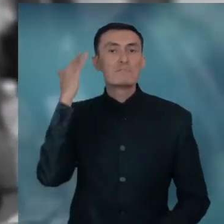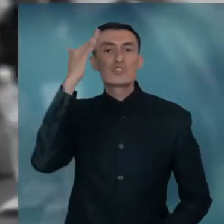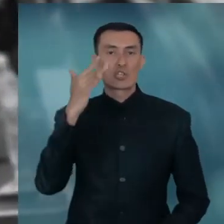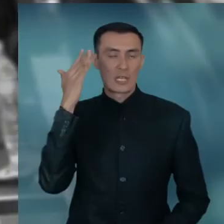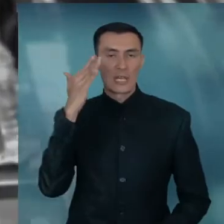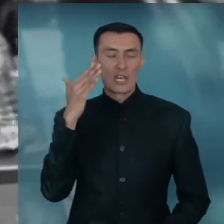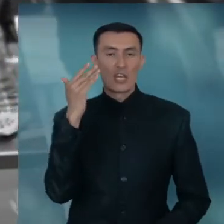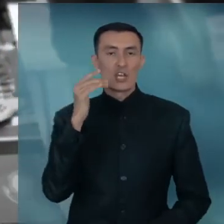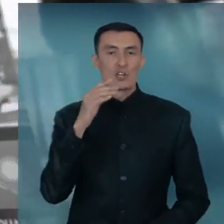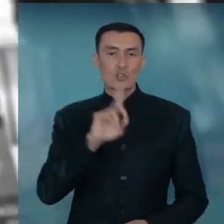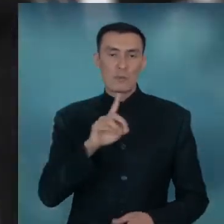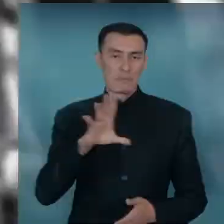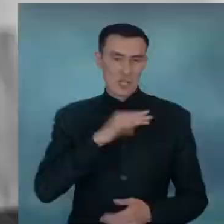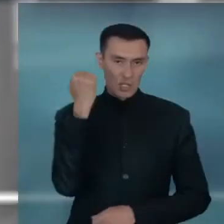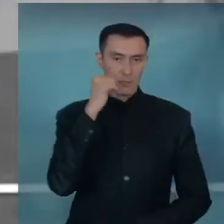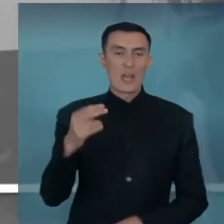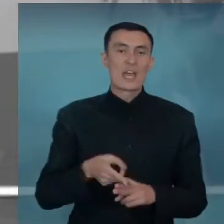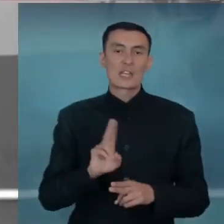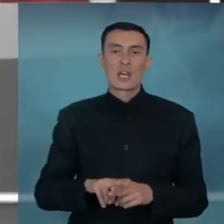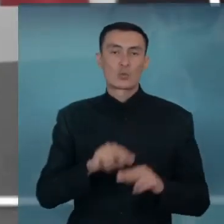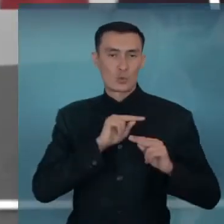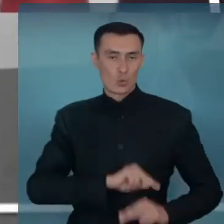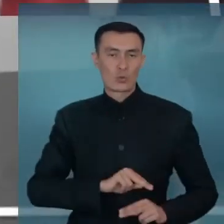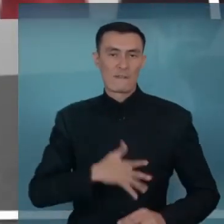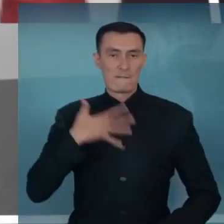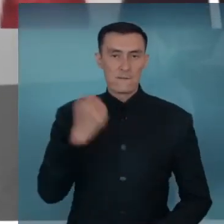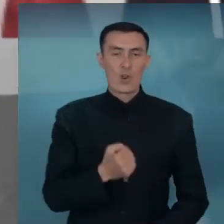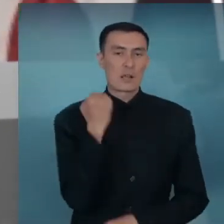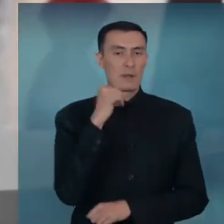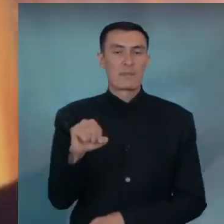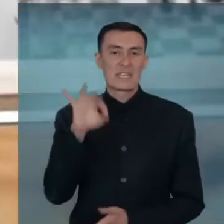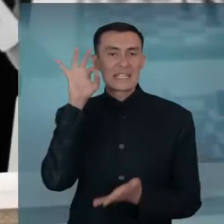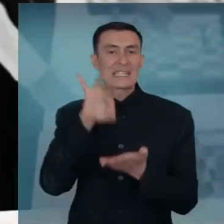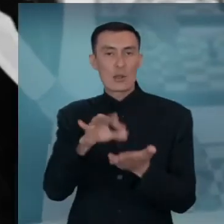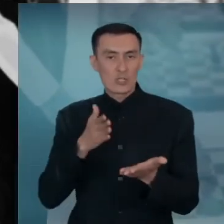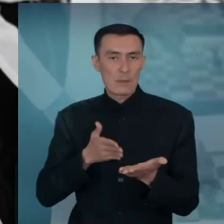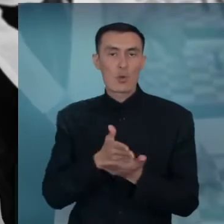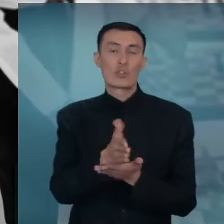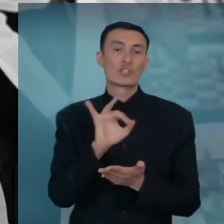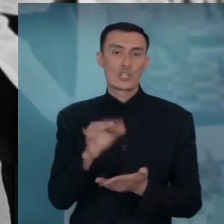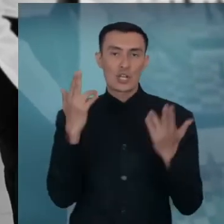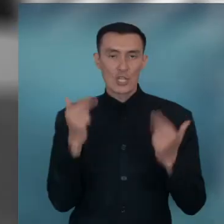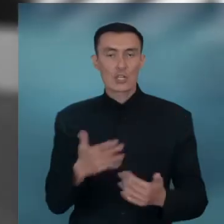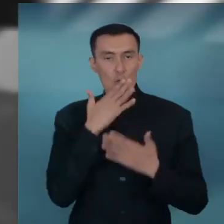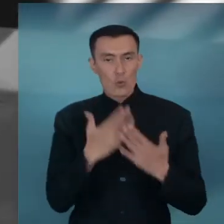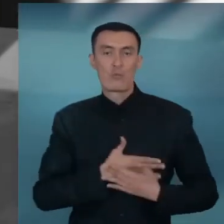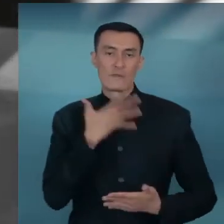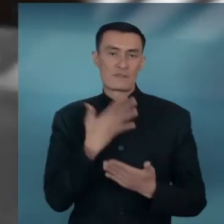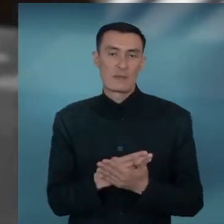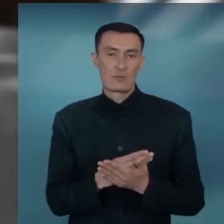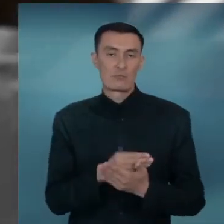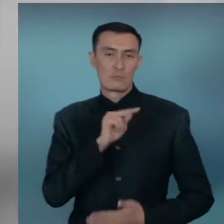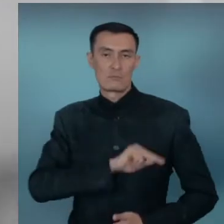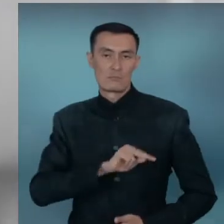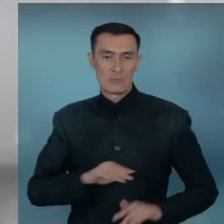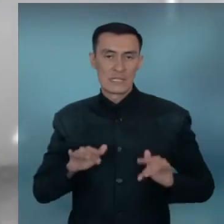dream. Championship is hard work. It's a will to win, purposefulness, and love of